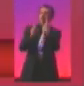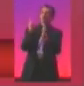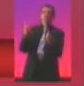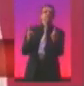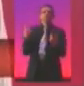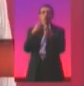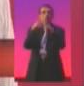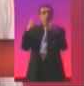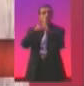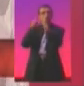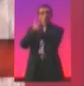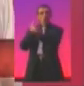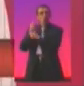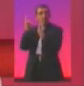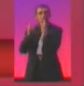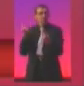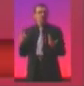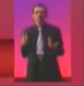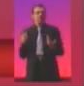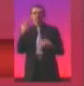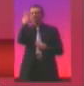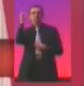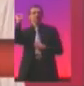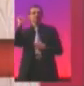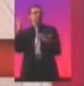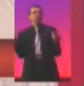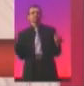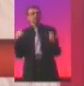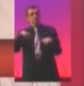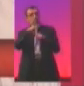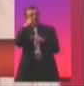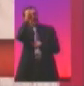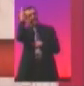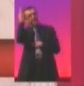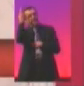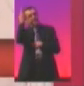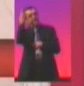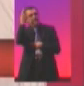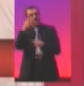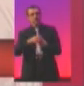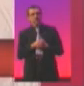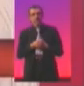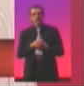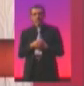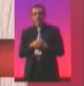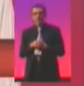No company on their own would do that. That's the role of government, and we're the people that understand it.